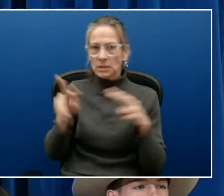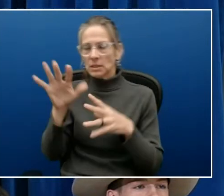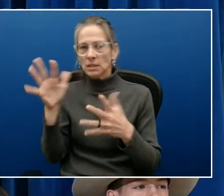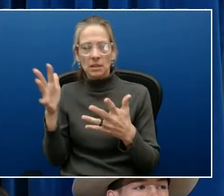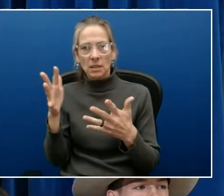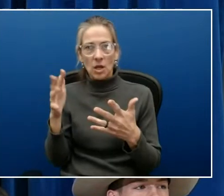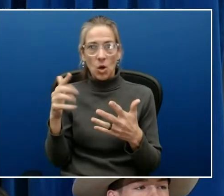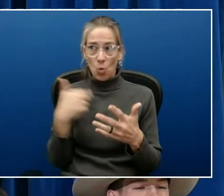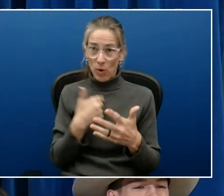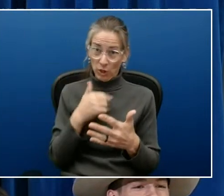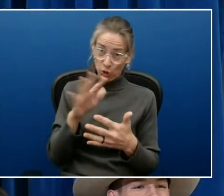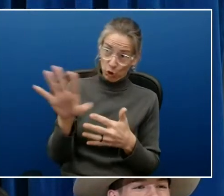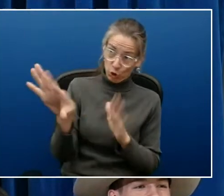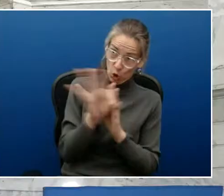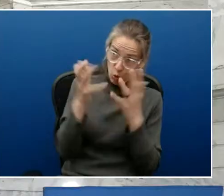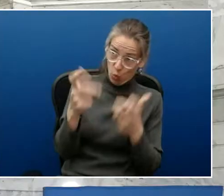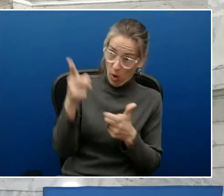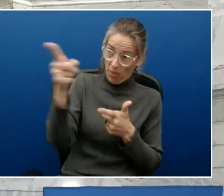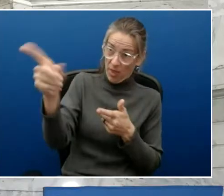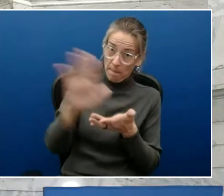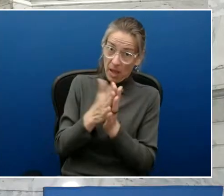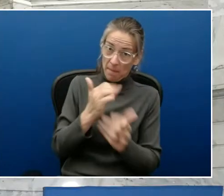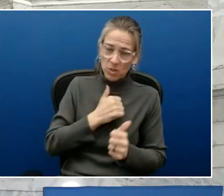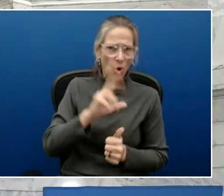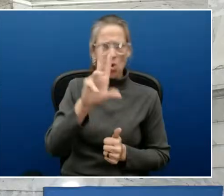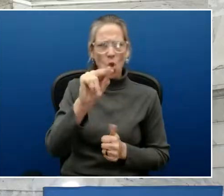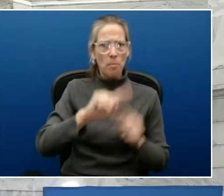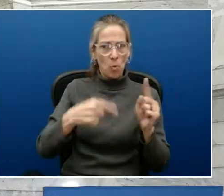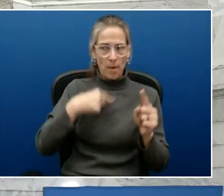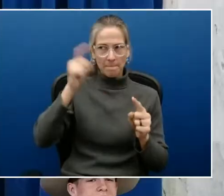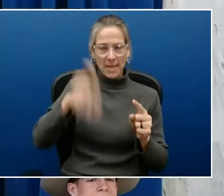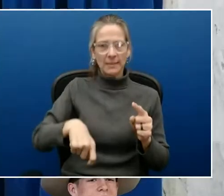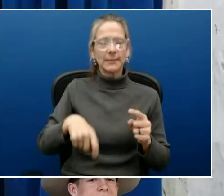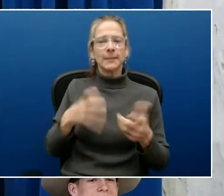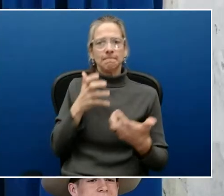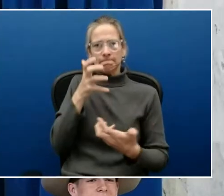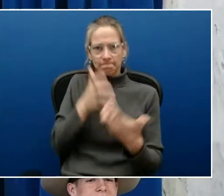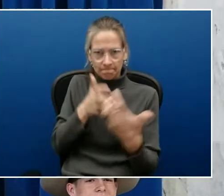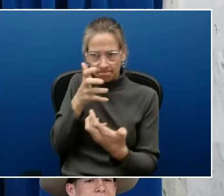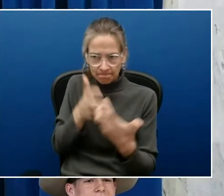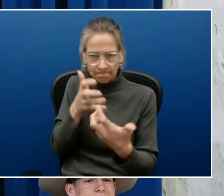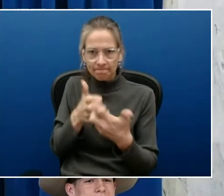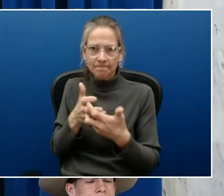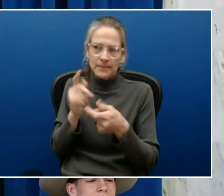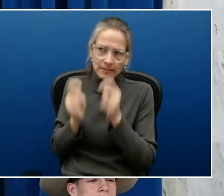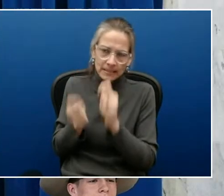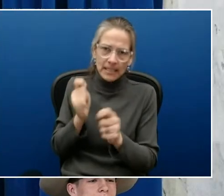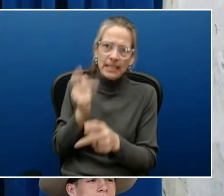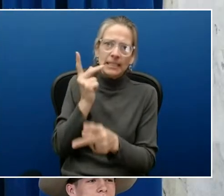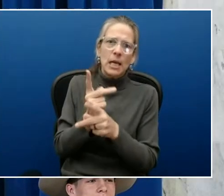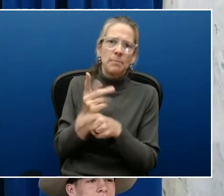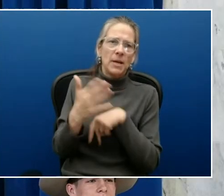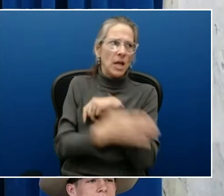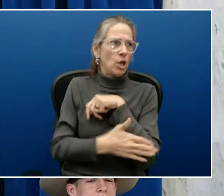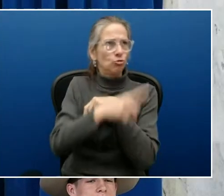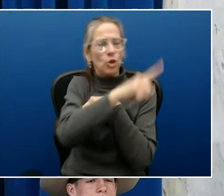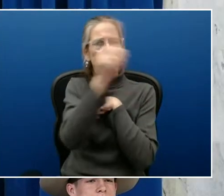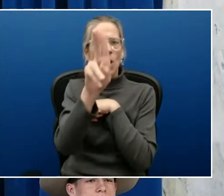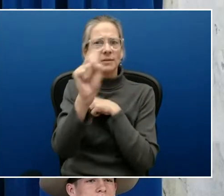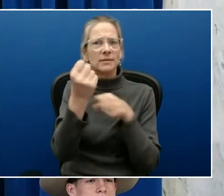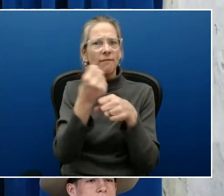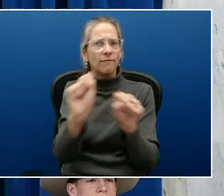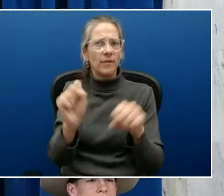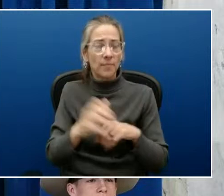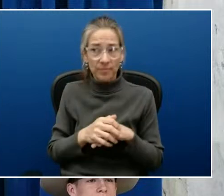to adjust and live an adaptive lifestyle to meet the needs and to keep this country safe. This month should help military children all over